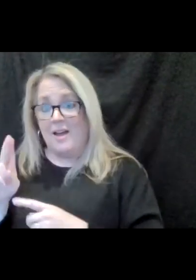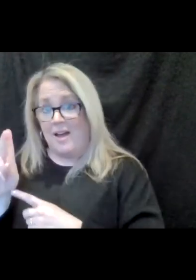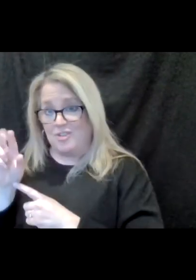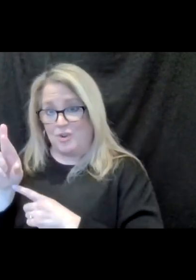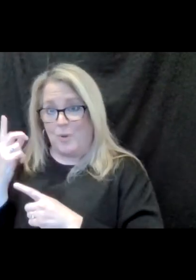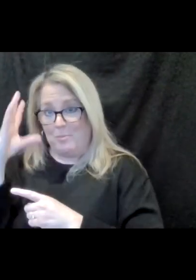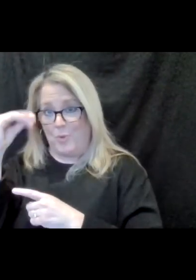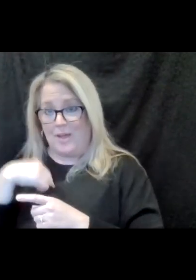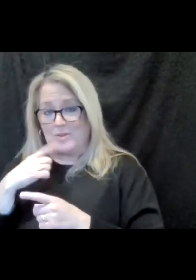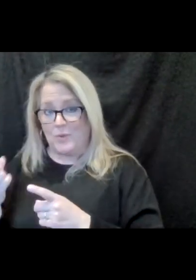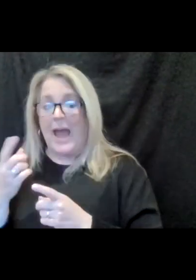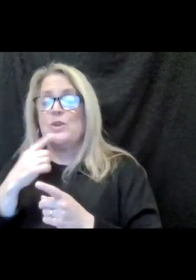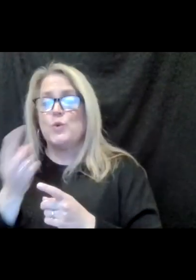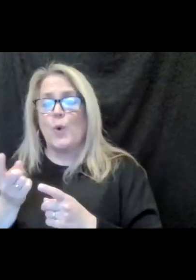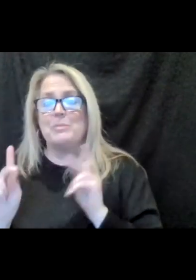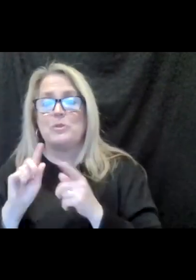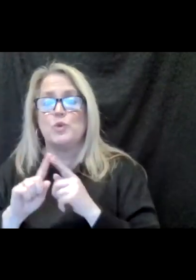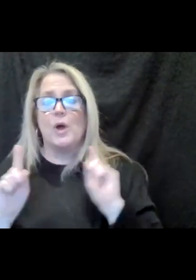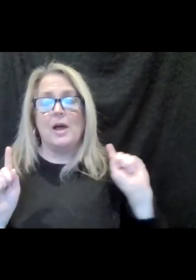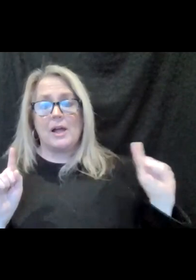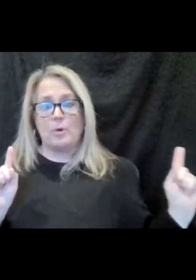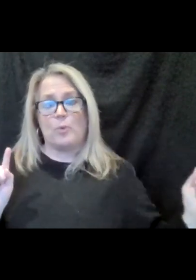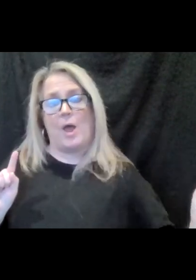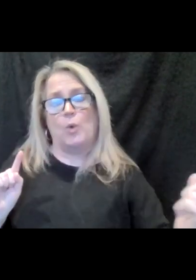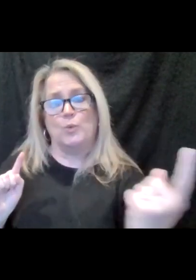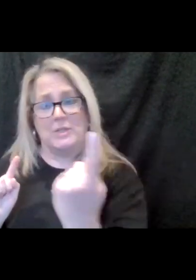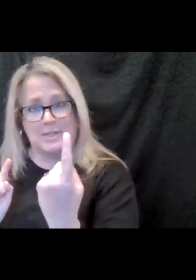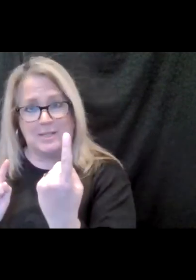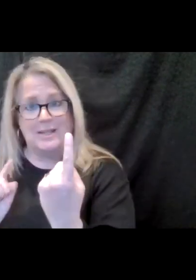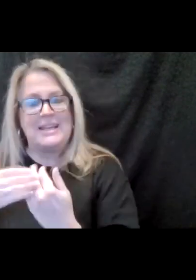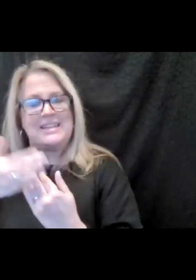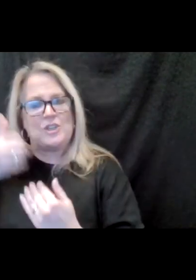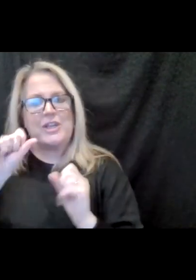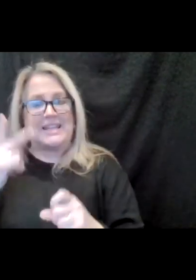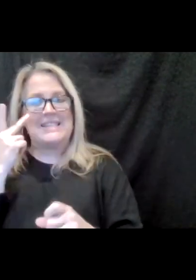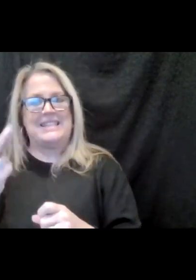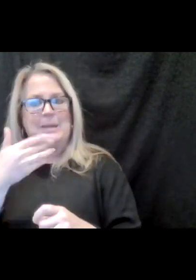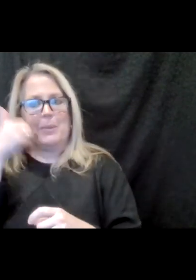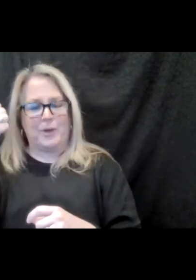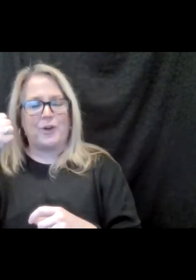that. So I told people to come around to inside his visual field, and that's a lot easier.